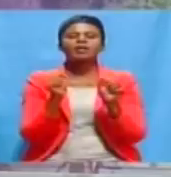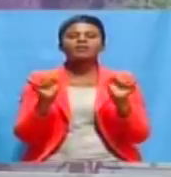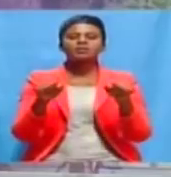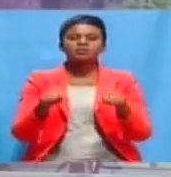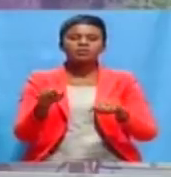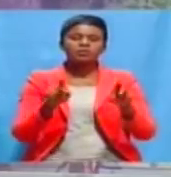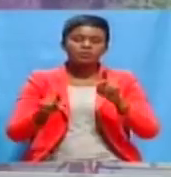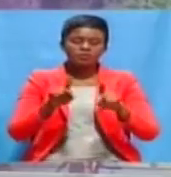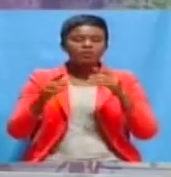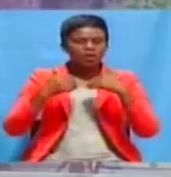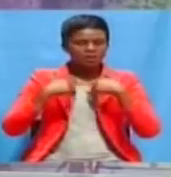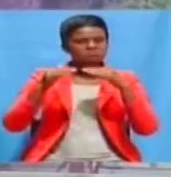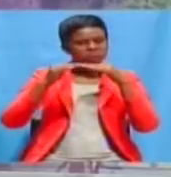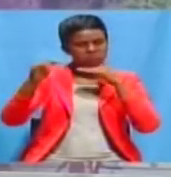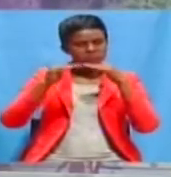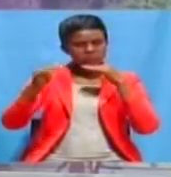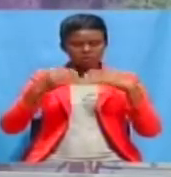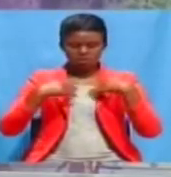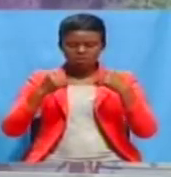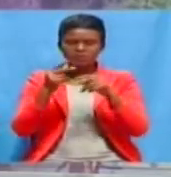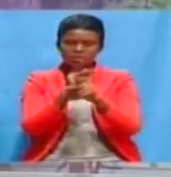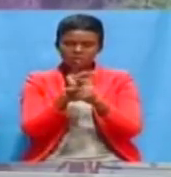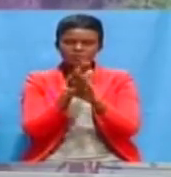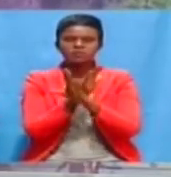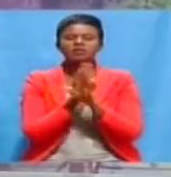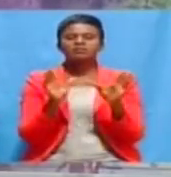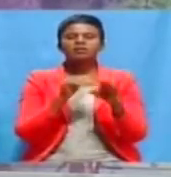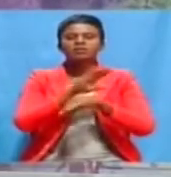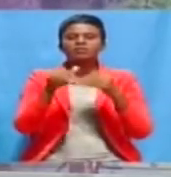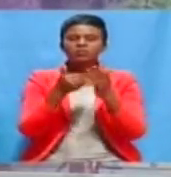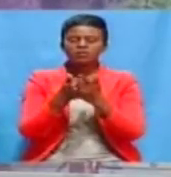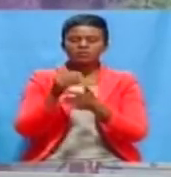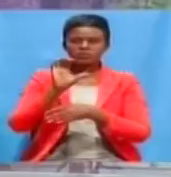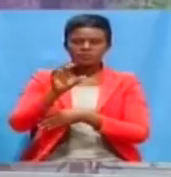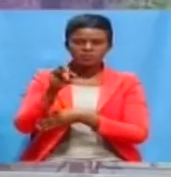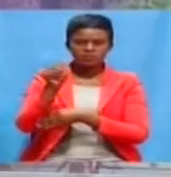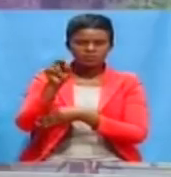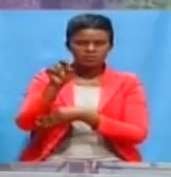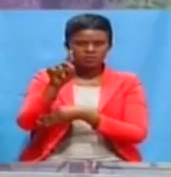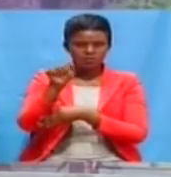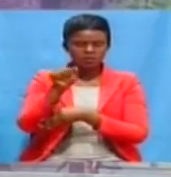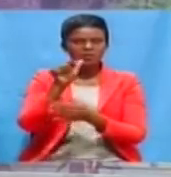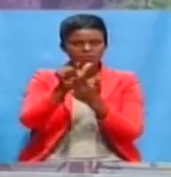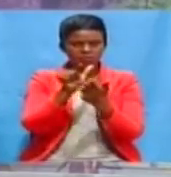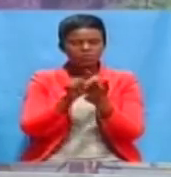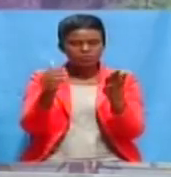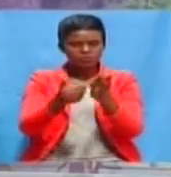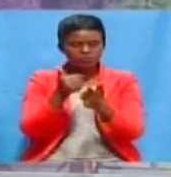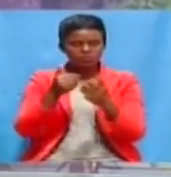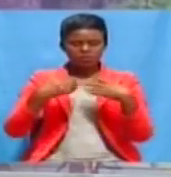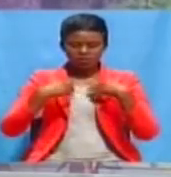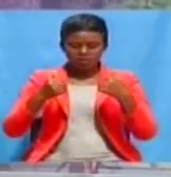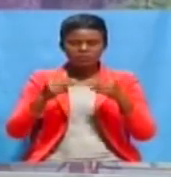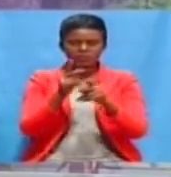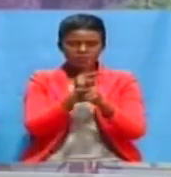citizens to have equitable health care delivery for all Zambians. Mr. Chanda says with the new law, quality health care delivery